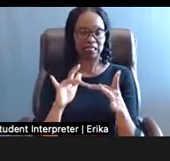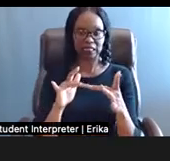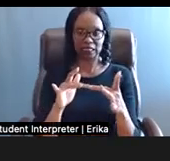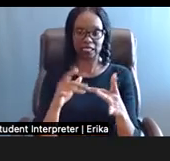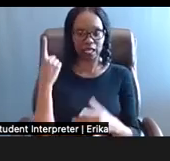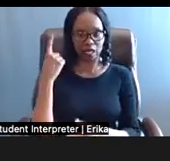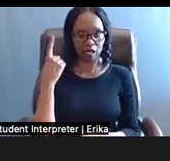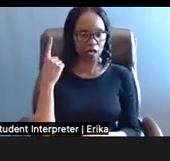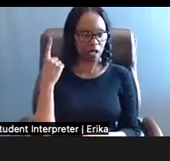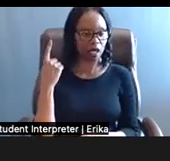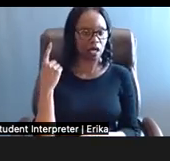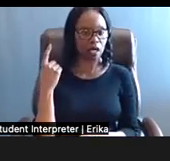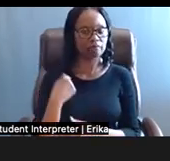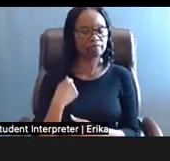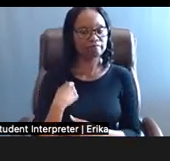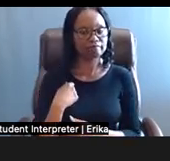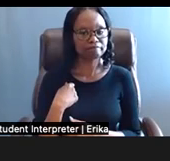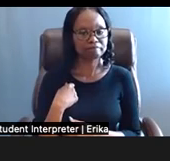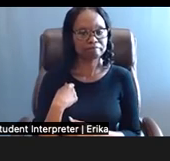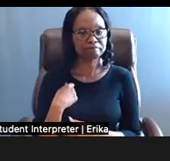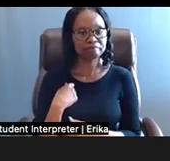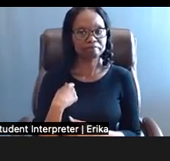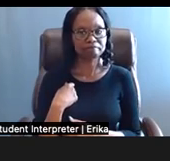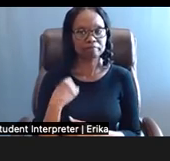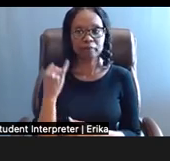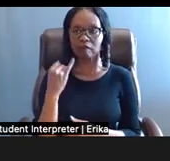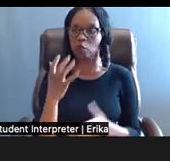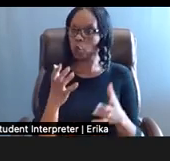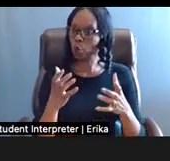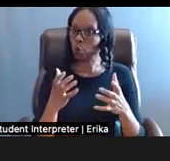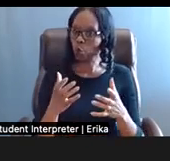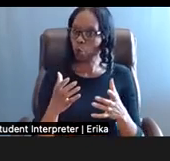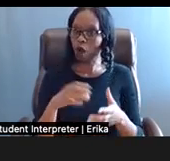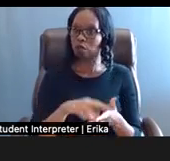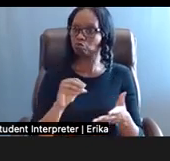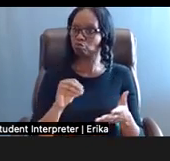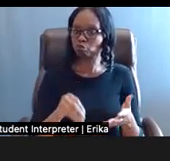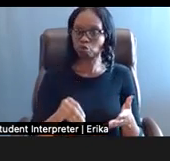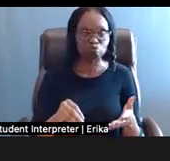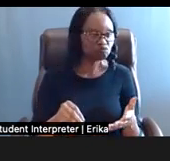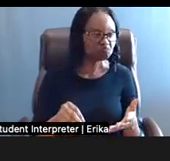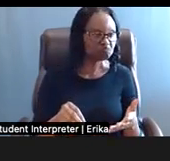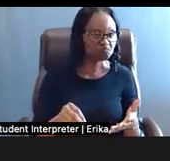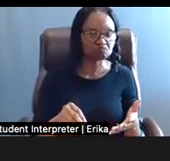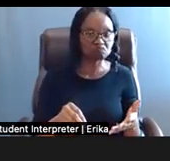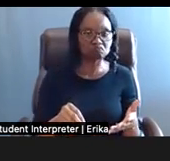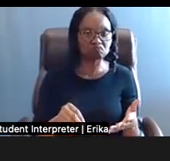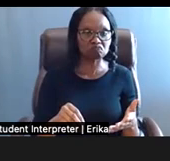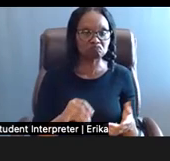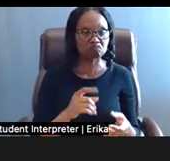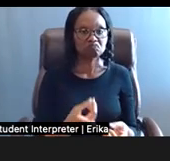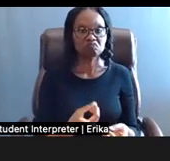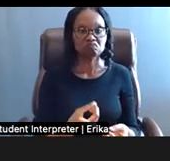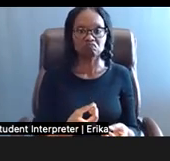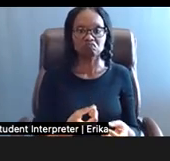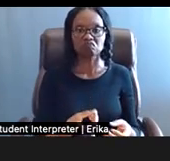So if you would like, any student that answers this survey of what